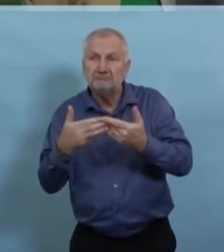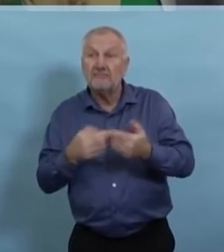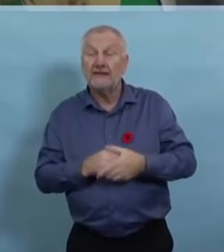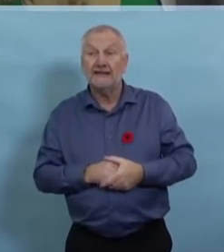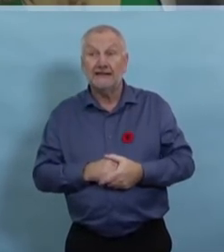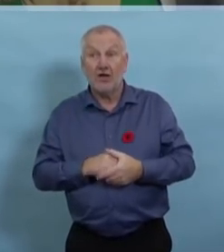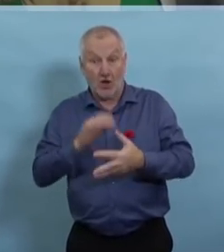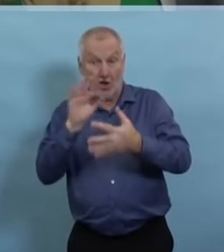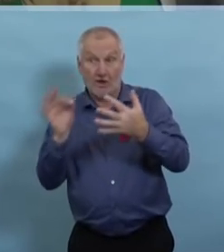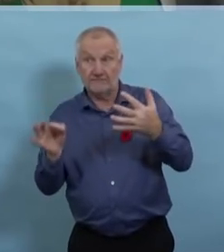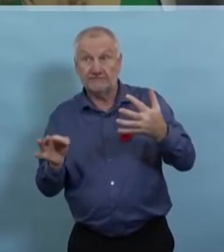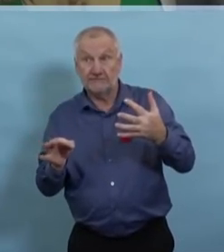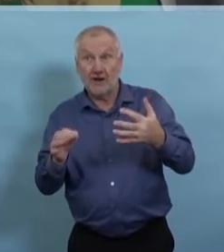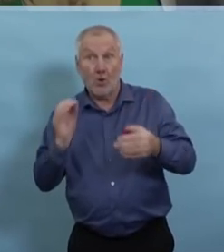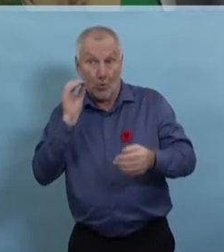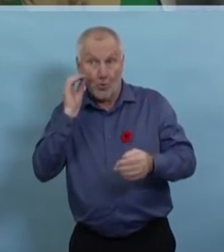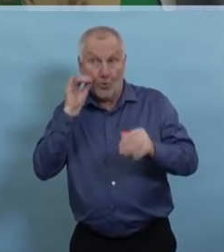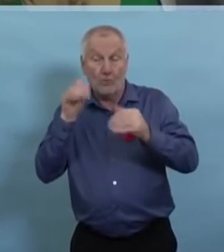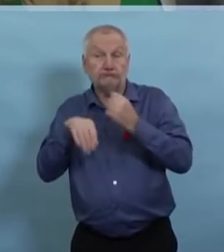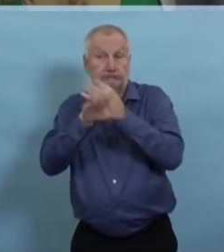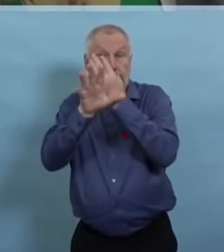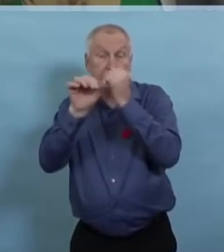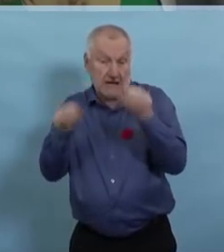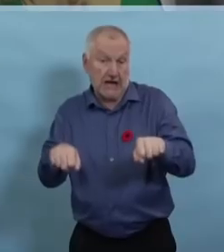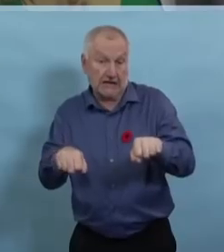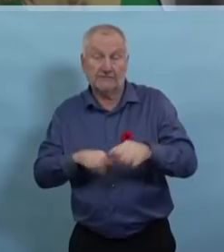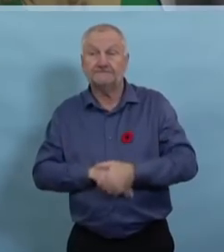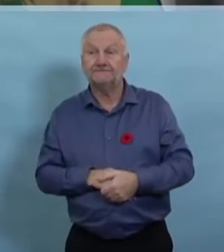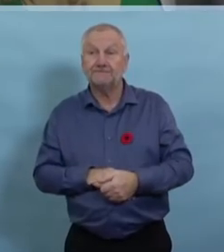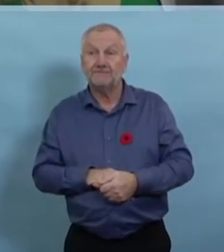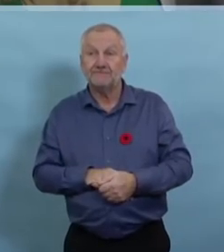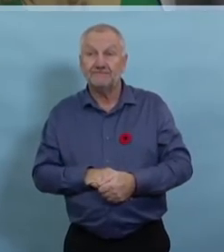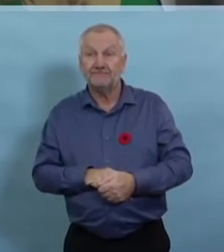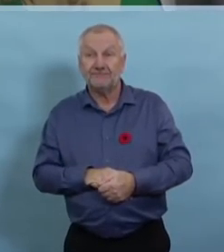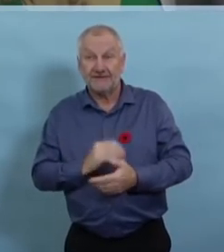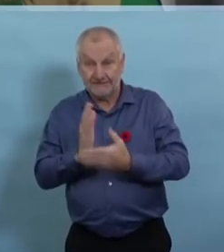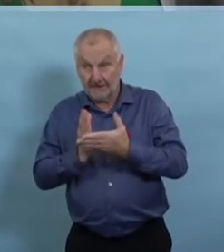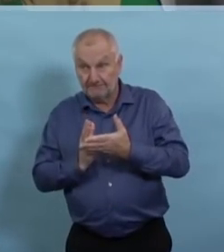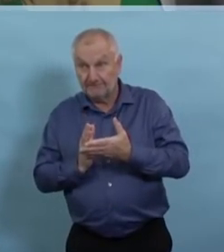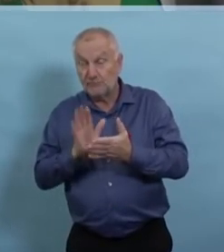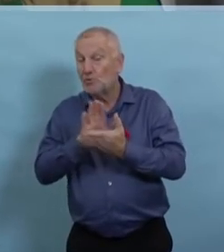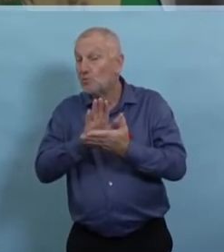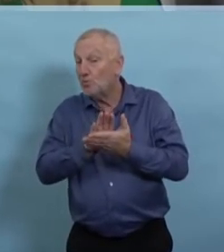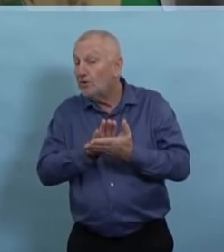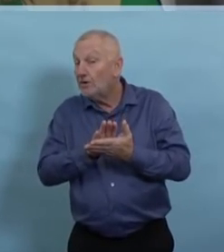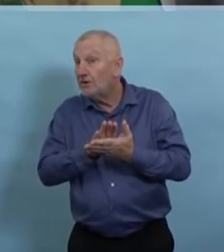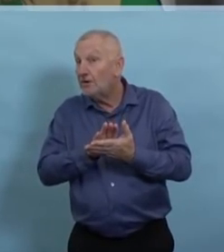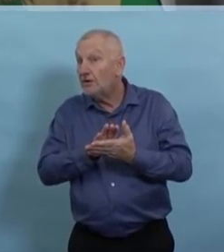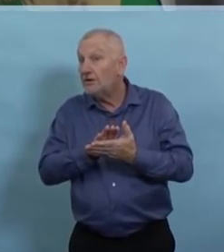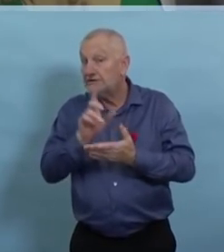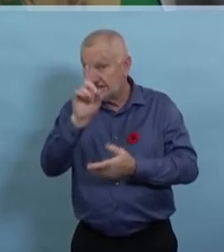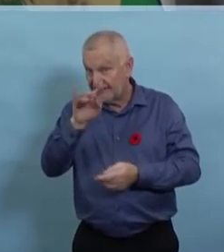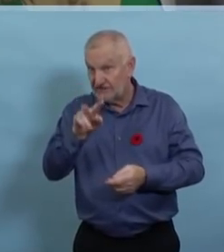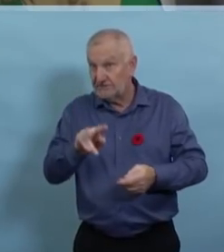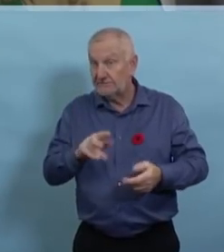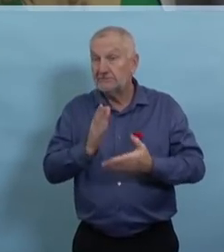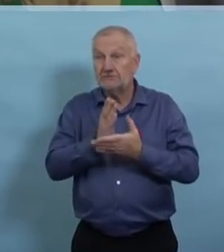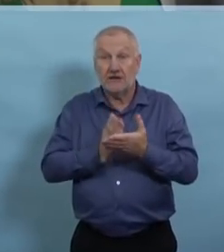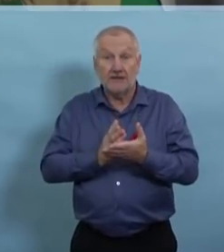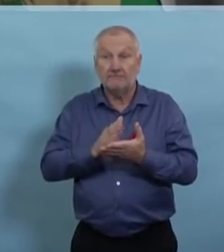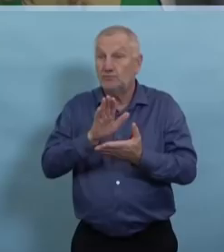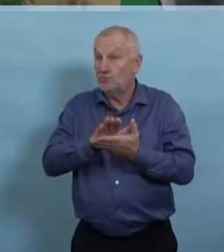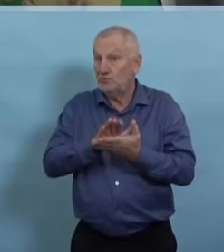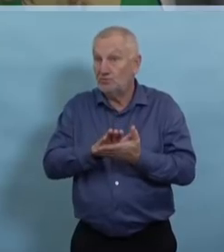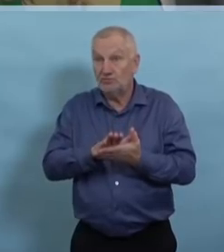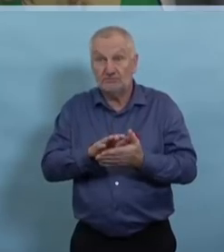are seeing some uptake of that. In some school divisions, it might be in some schools, it might be as high as